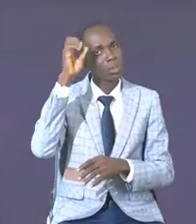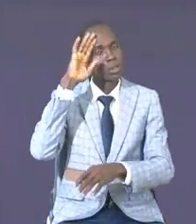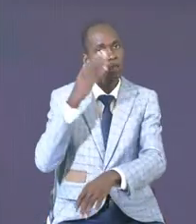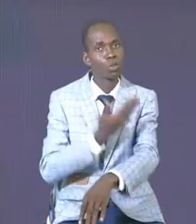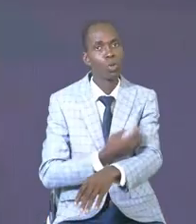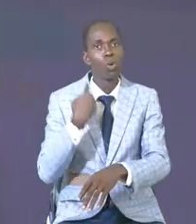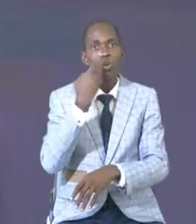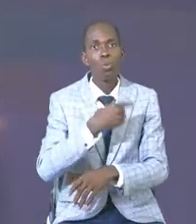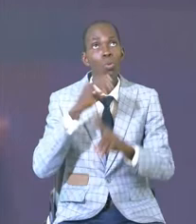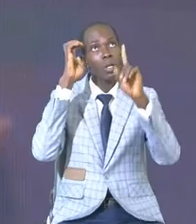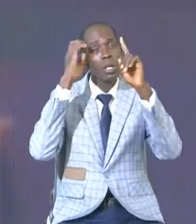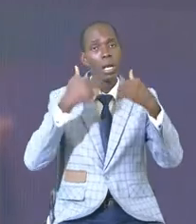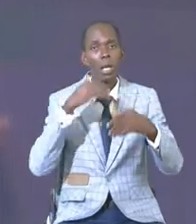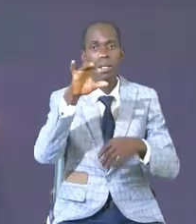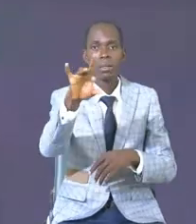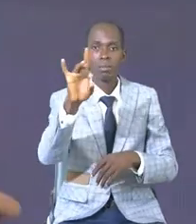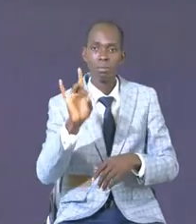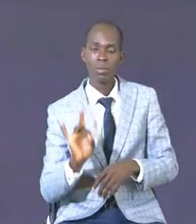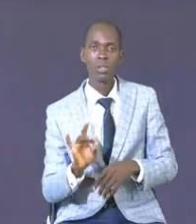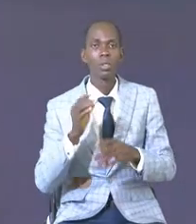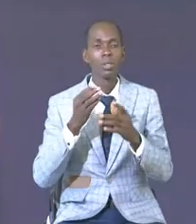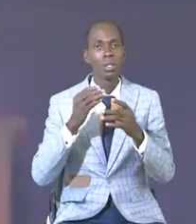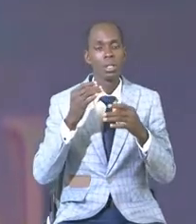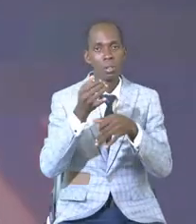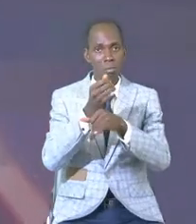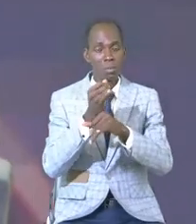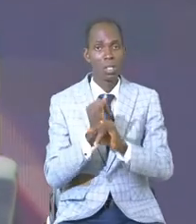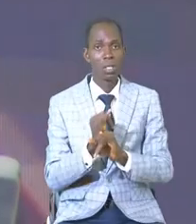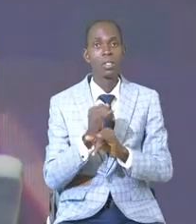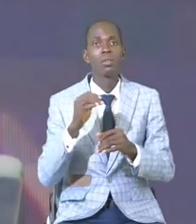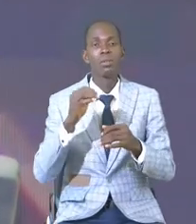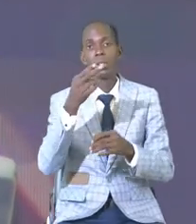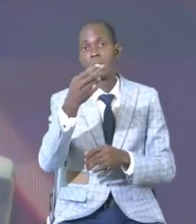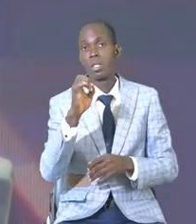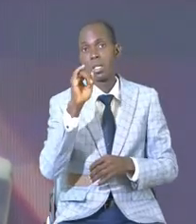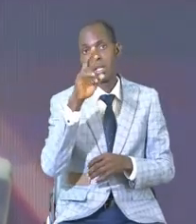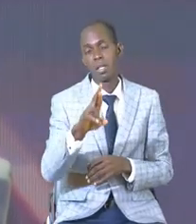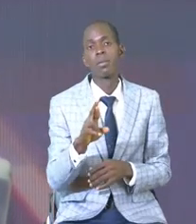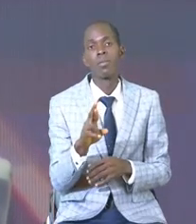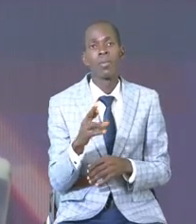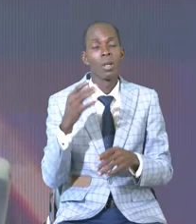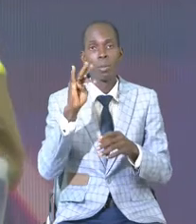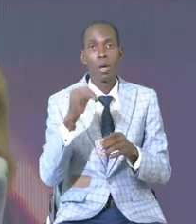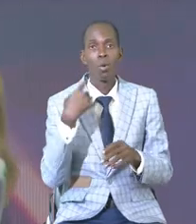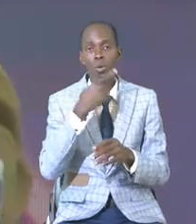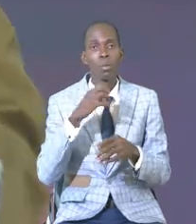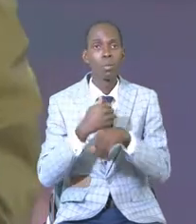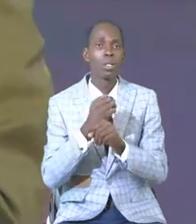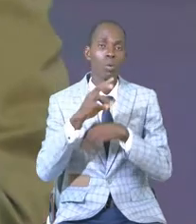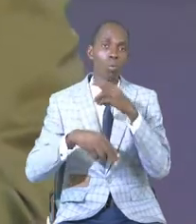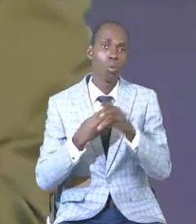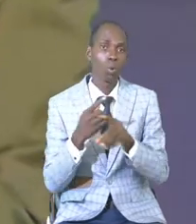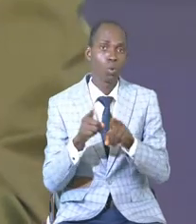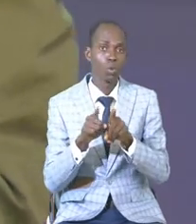appointed heir of all things, by whom also he made the worlds. Look at verse 3 there. It tells us who,